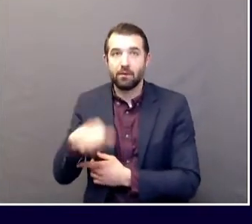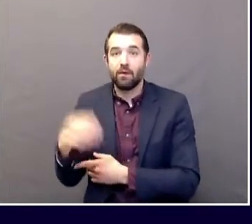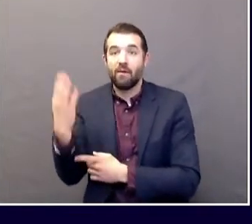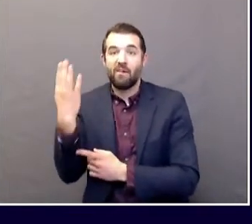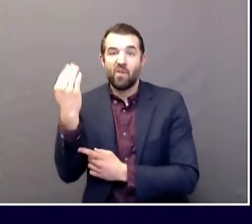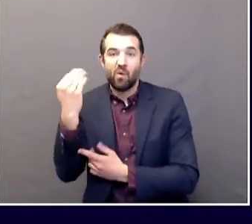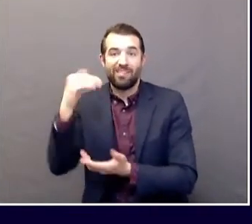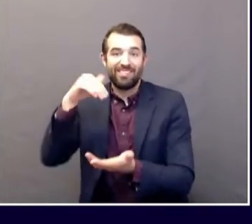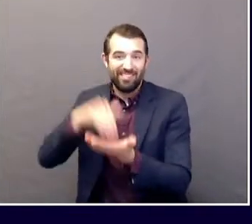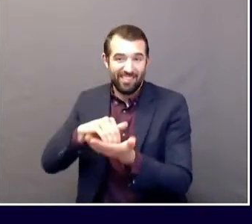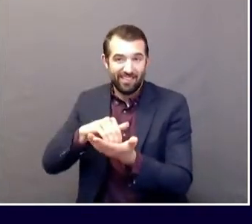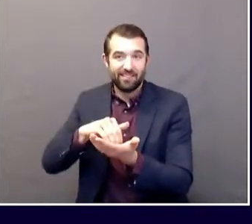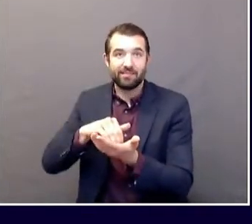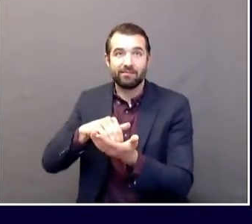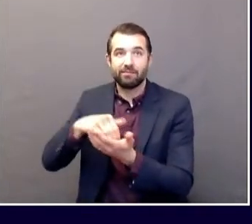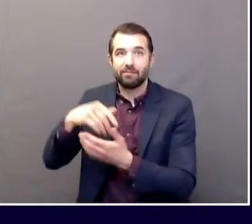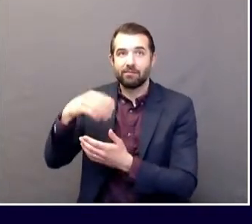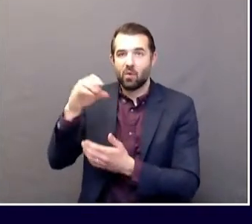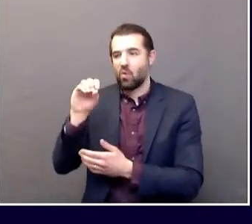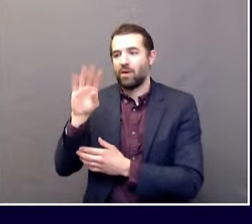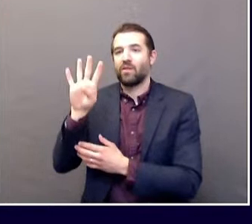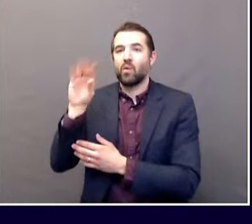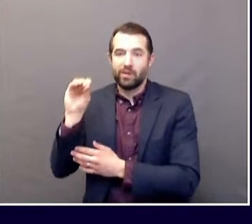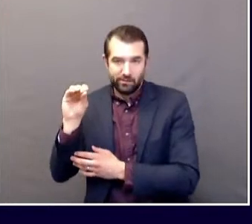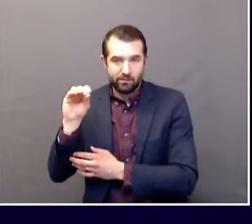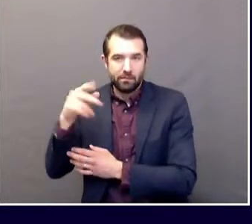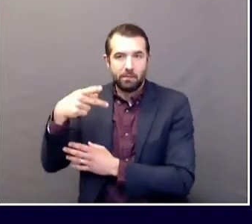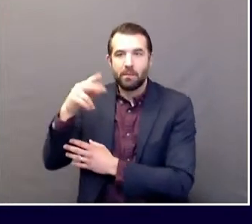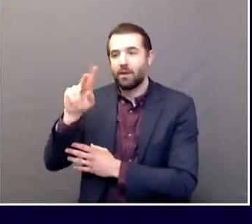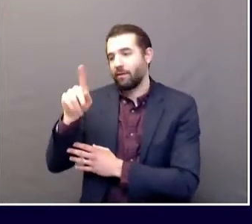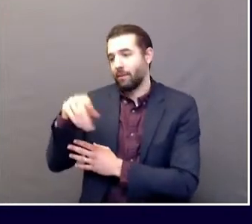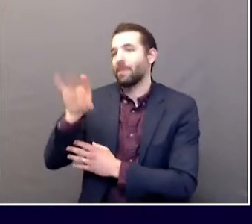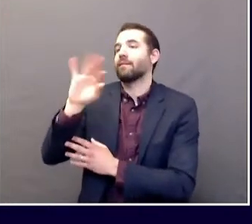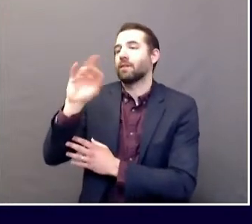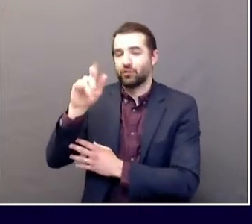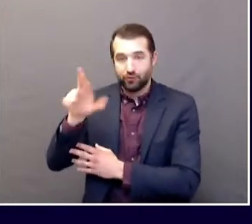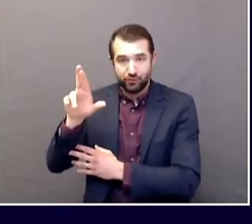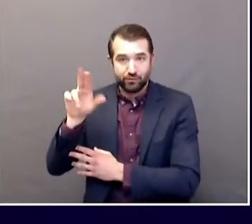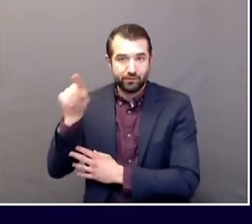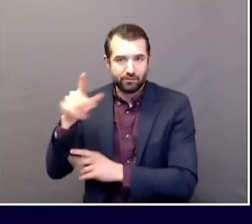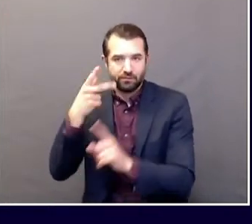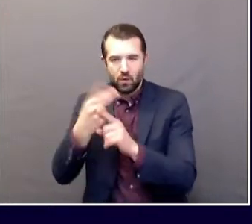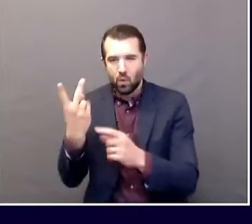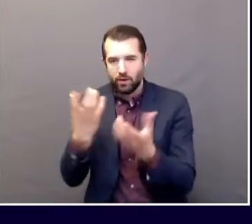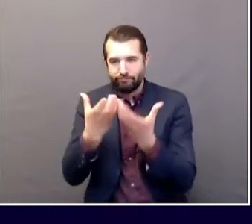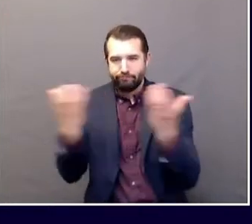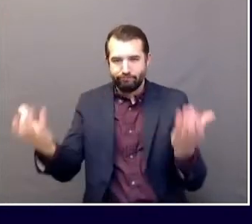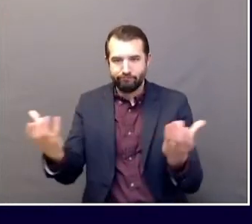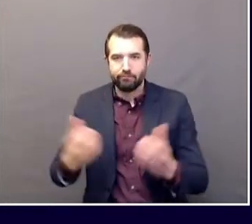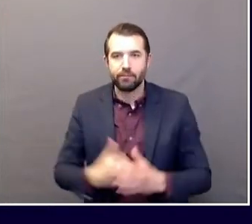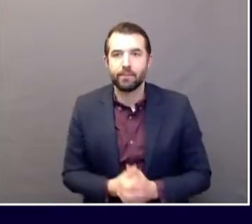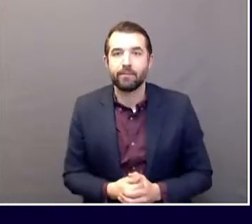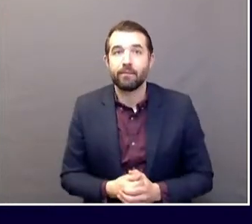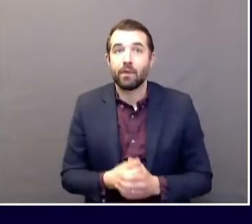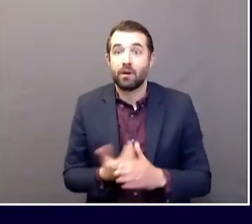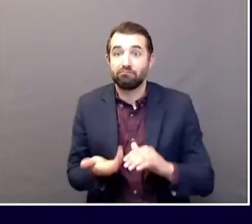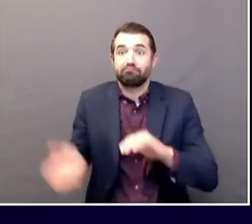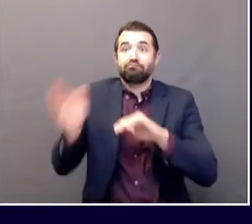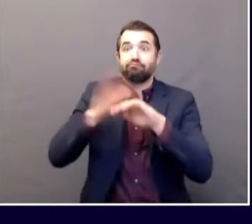14,040 first doses of the Pfizer vaccine. That is a net increase of